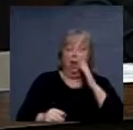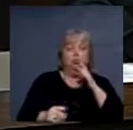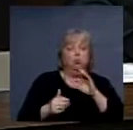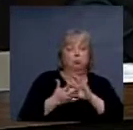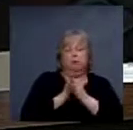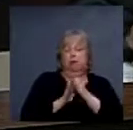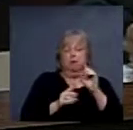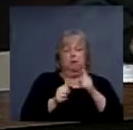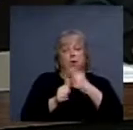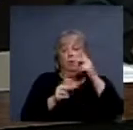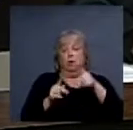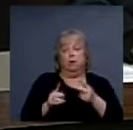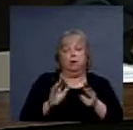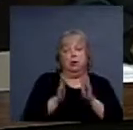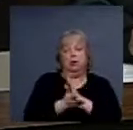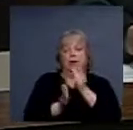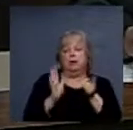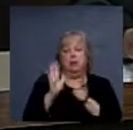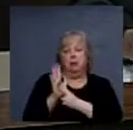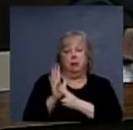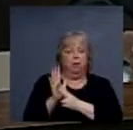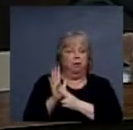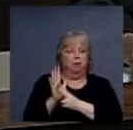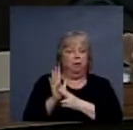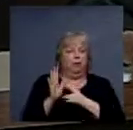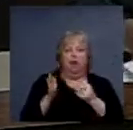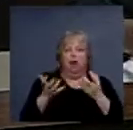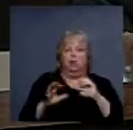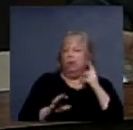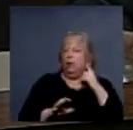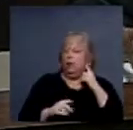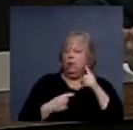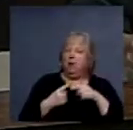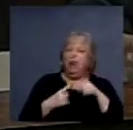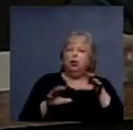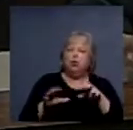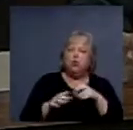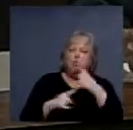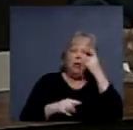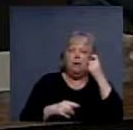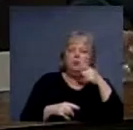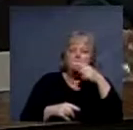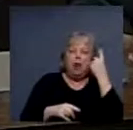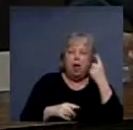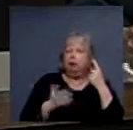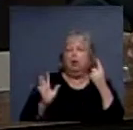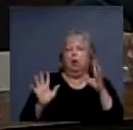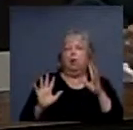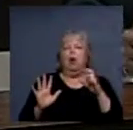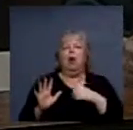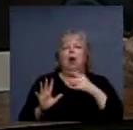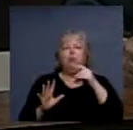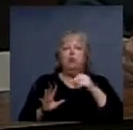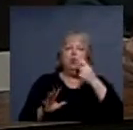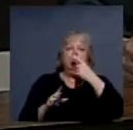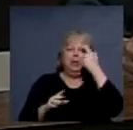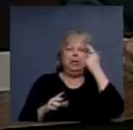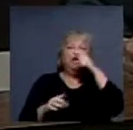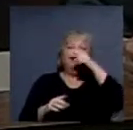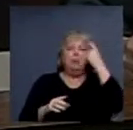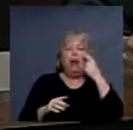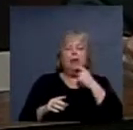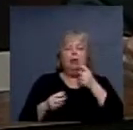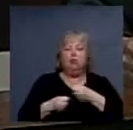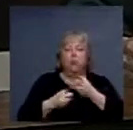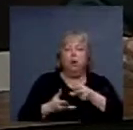to sign the paper of the joint. And I don't want to hear this thing about you're doing it because they're black. I'm doing it because black is causing this problem,